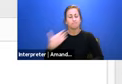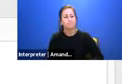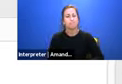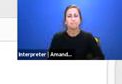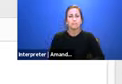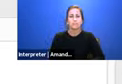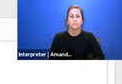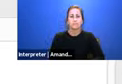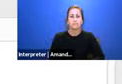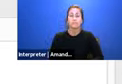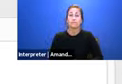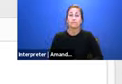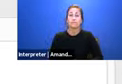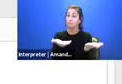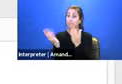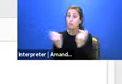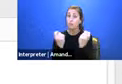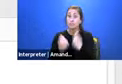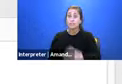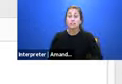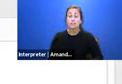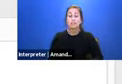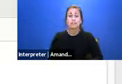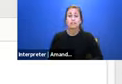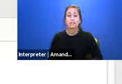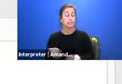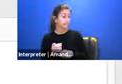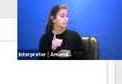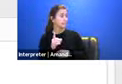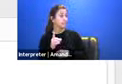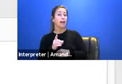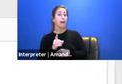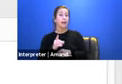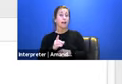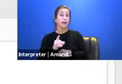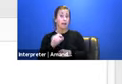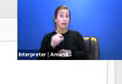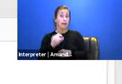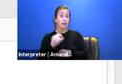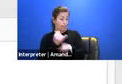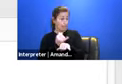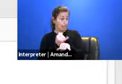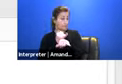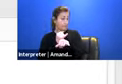Any more questions? Has a site been selected for this campus?